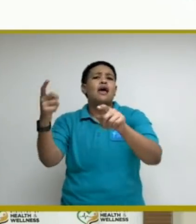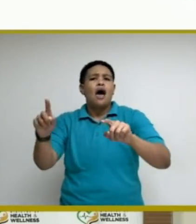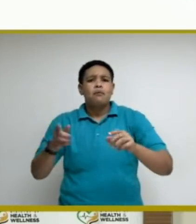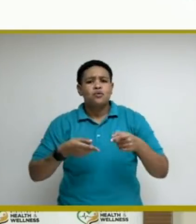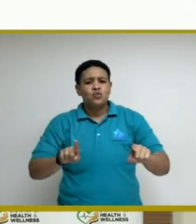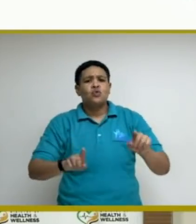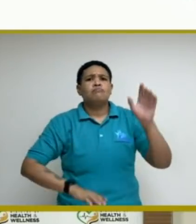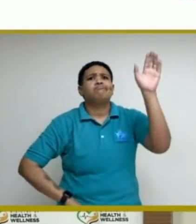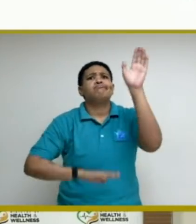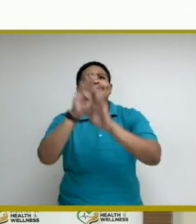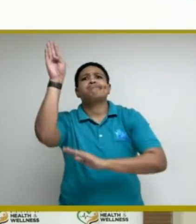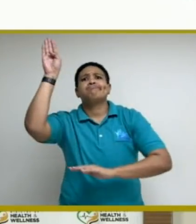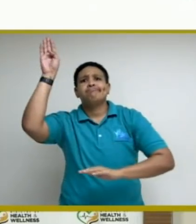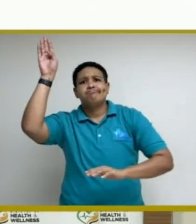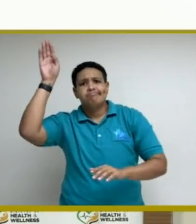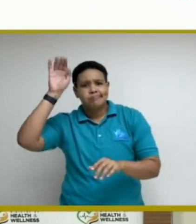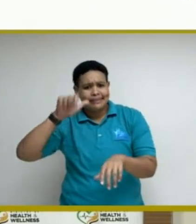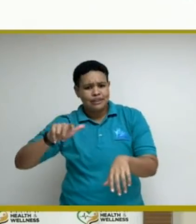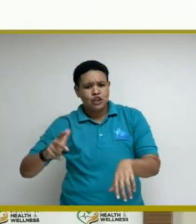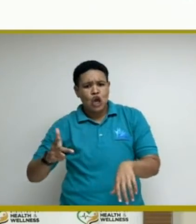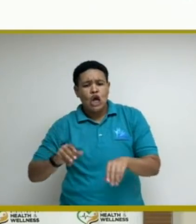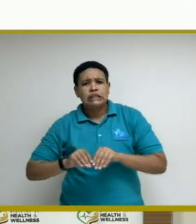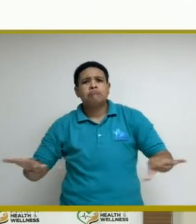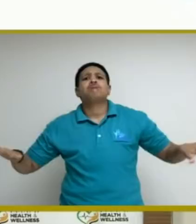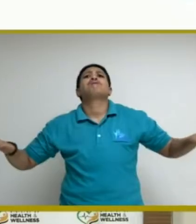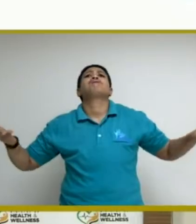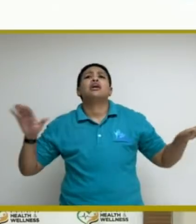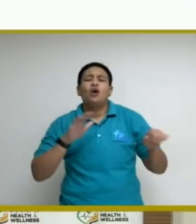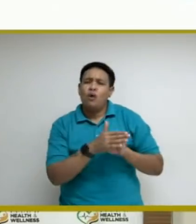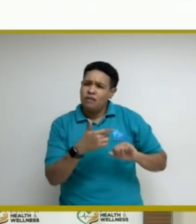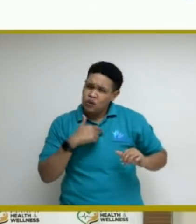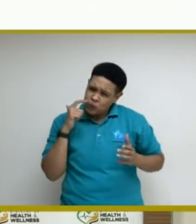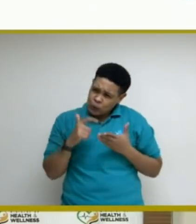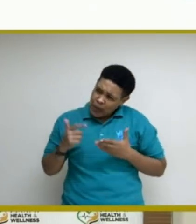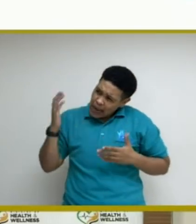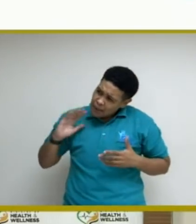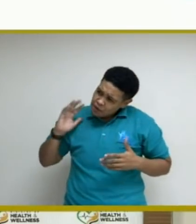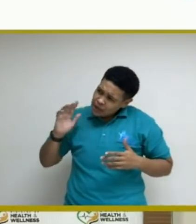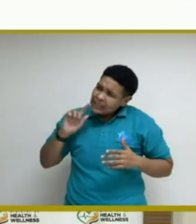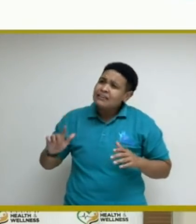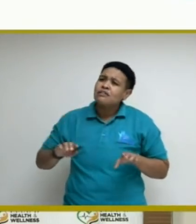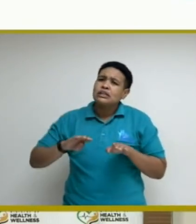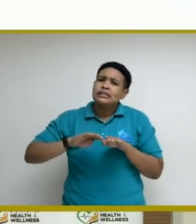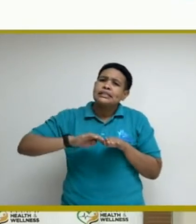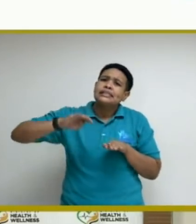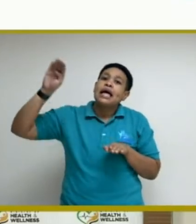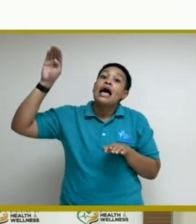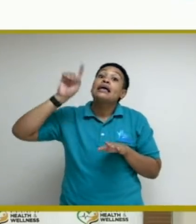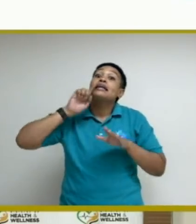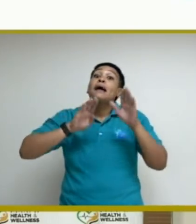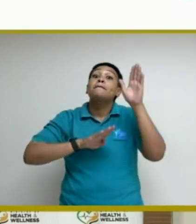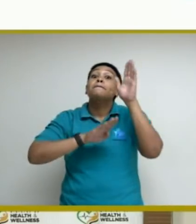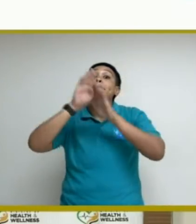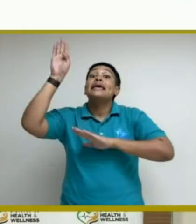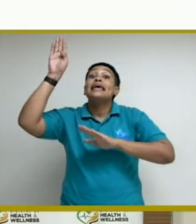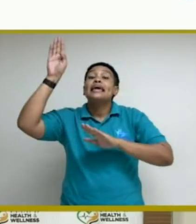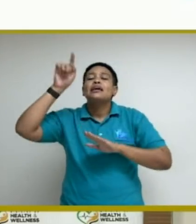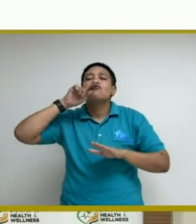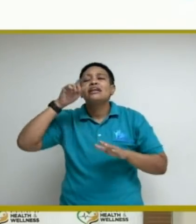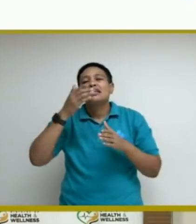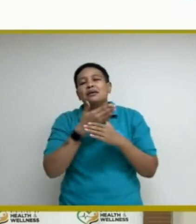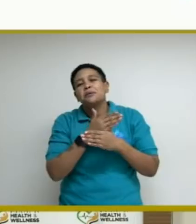surge. And we would recognize from the previous slide that the peak of the surge would have fallen